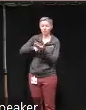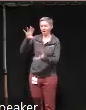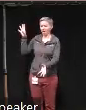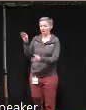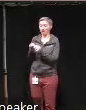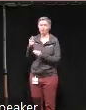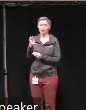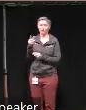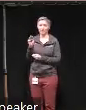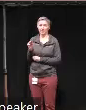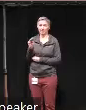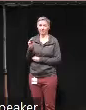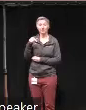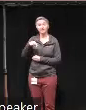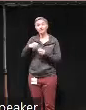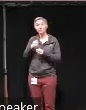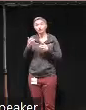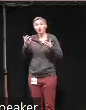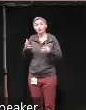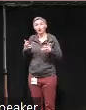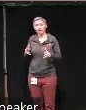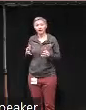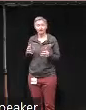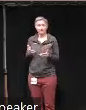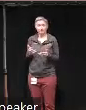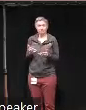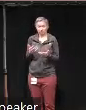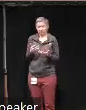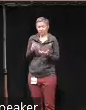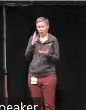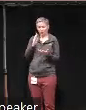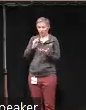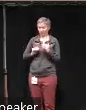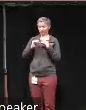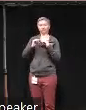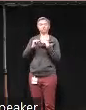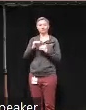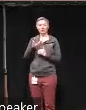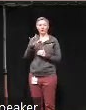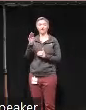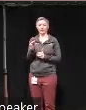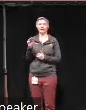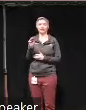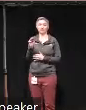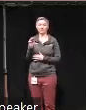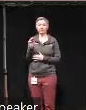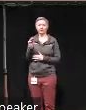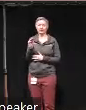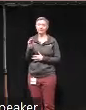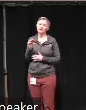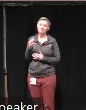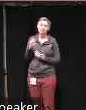And this year already, we are already poised to hit 25 million, as some of the